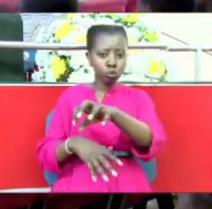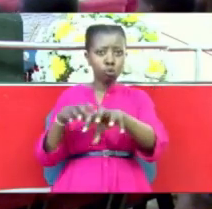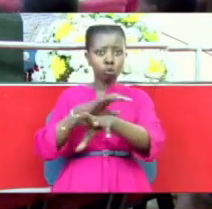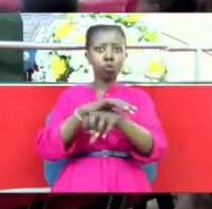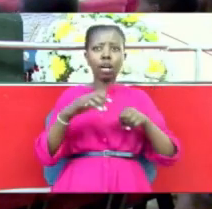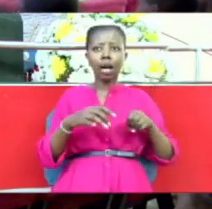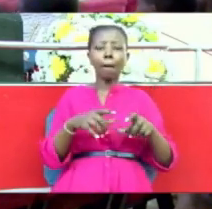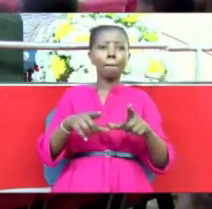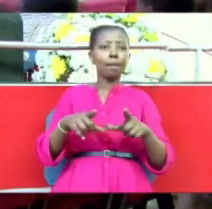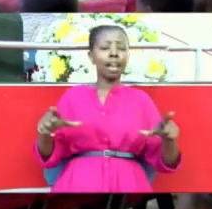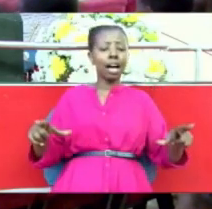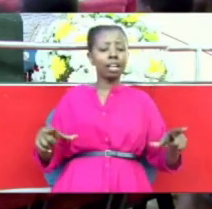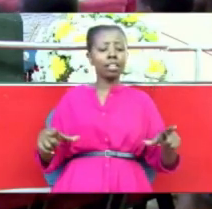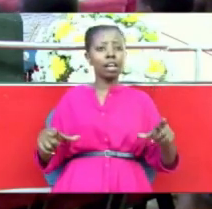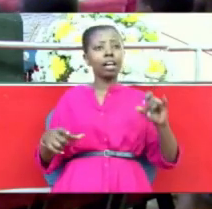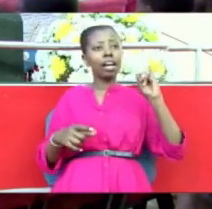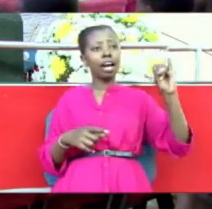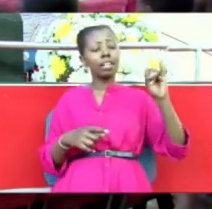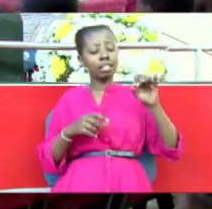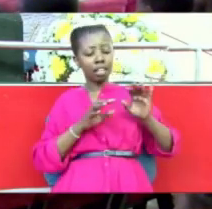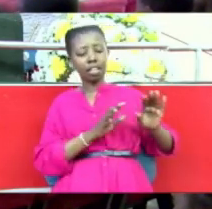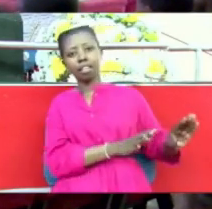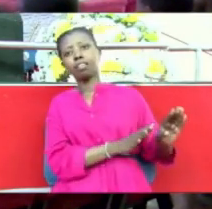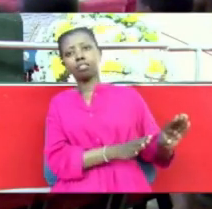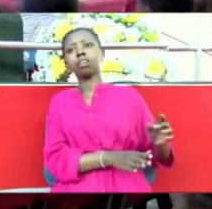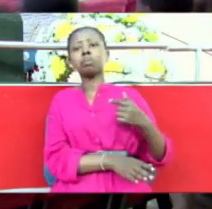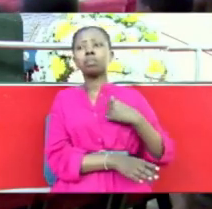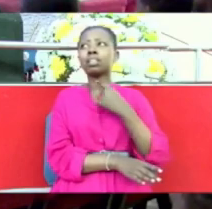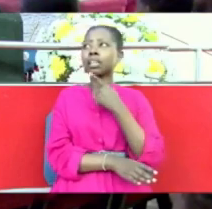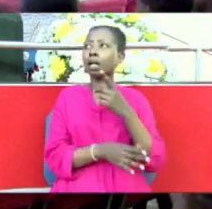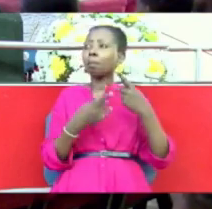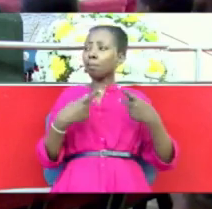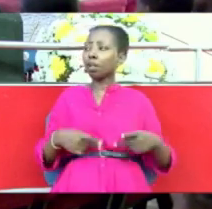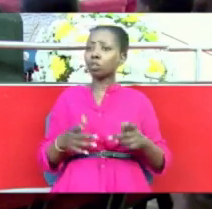You know, I was telling someone, Jesus said,